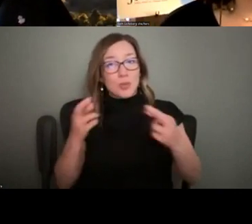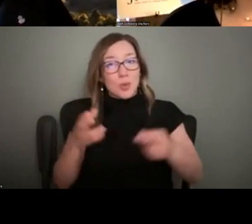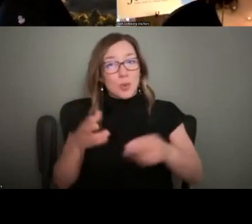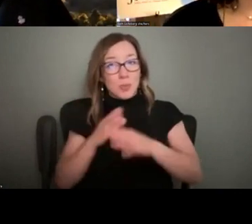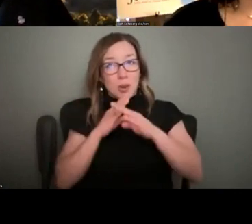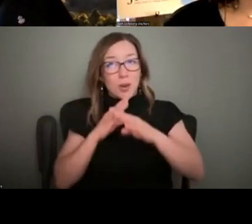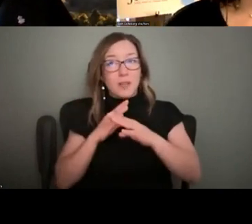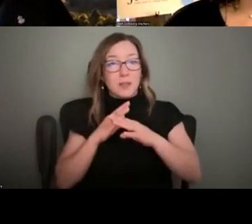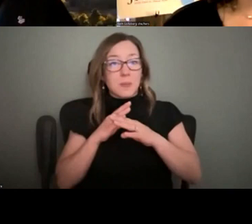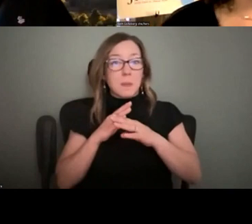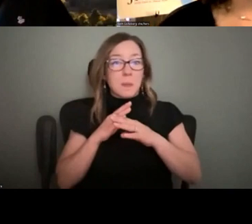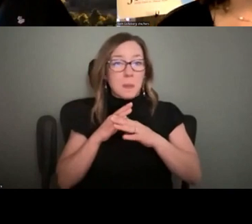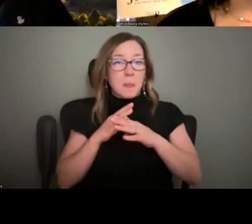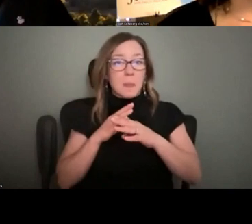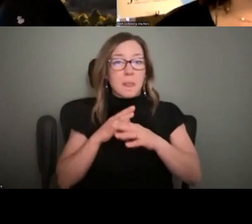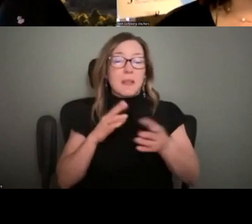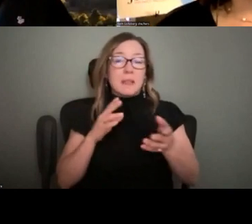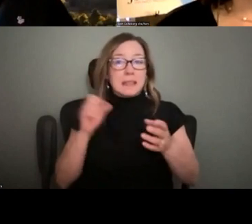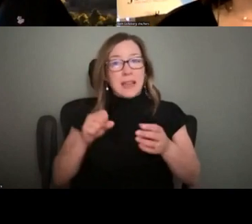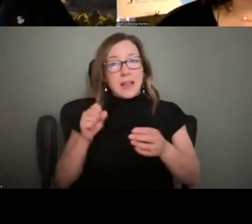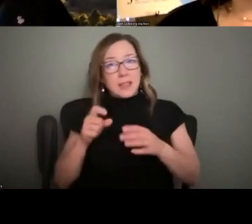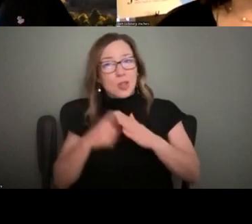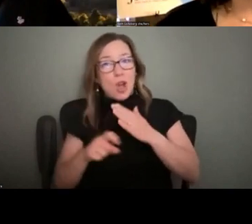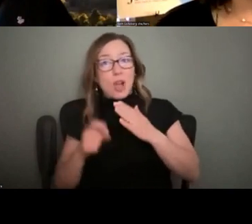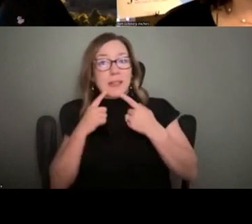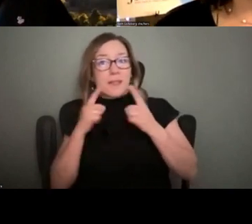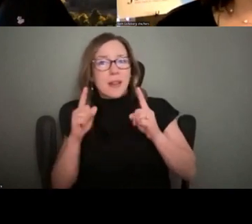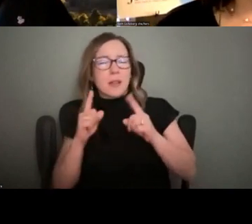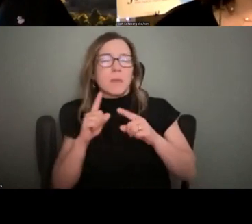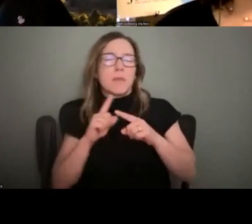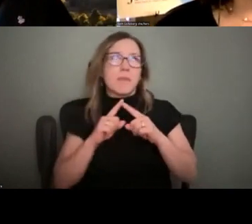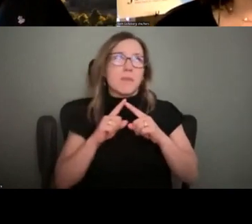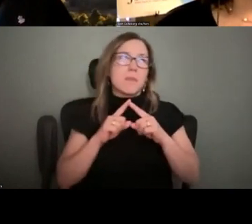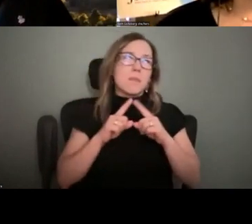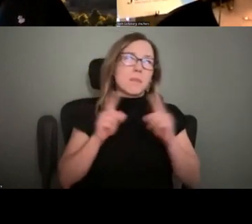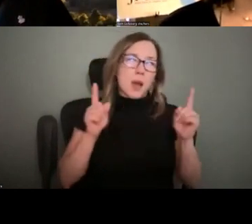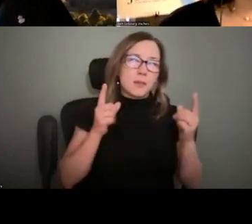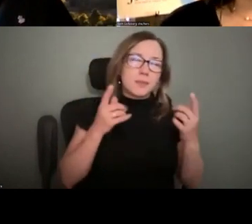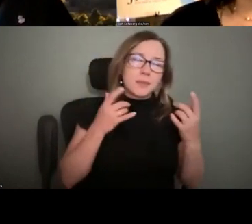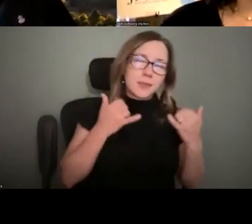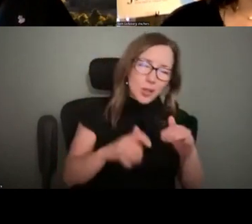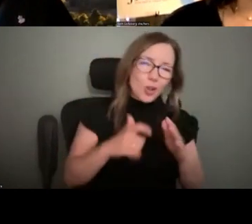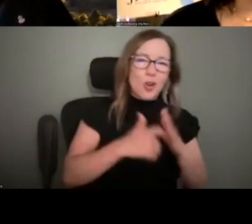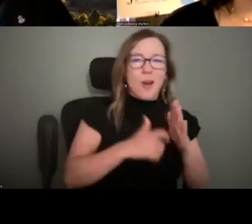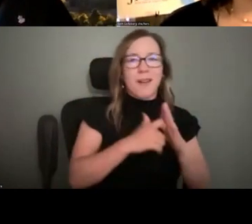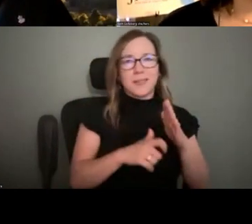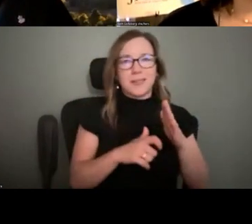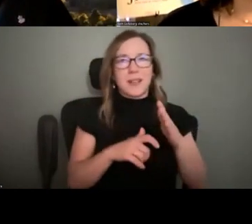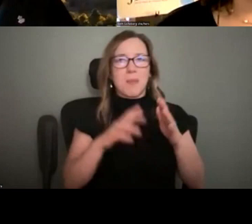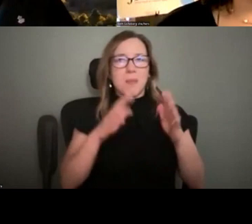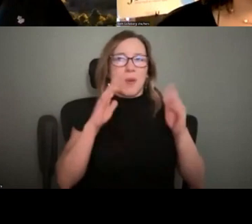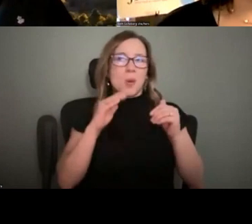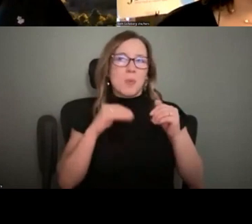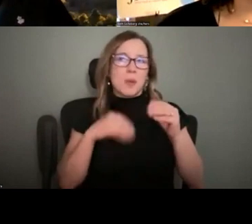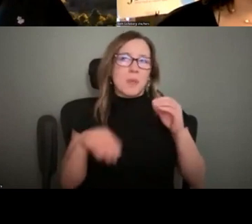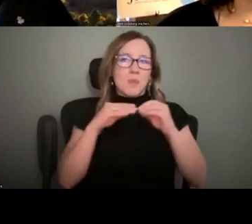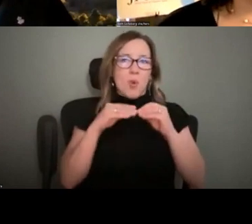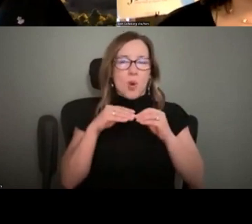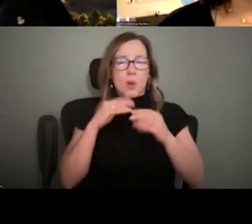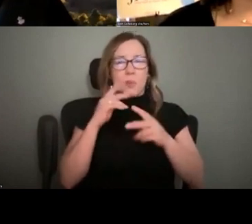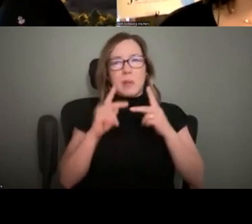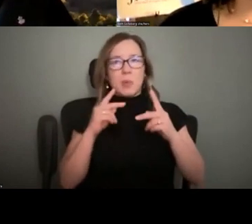while it is a cost-effective program, it has a cost. And I'm hoping that more funders